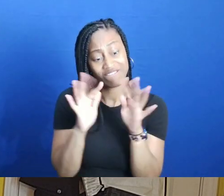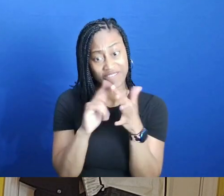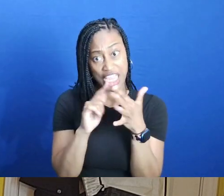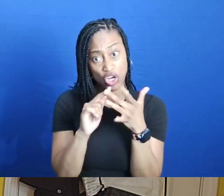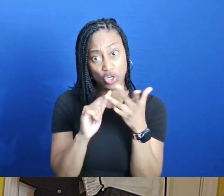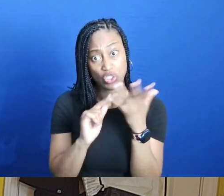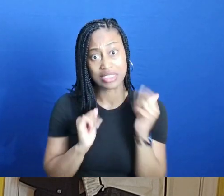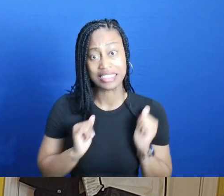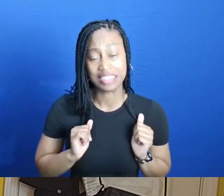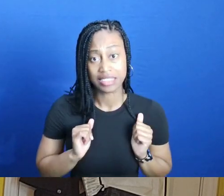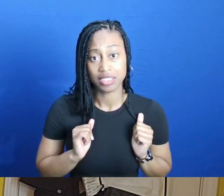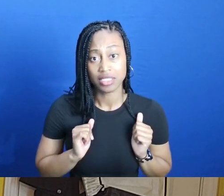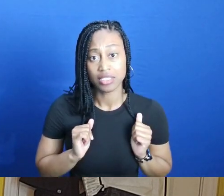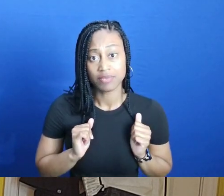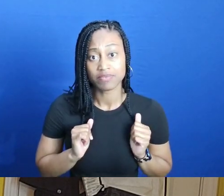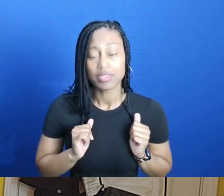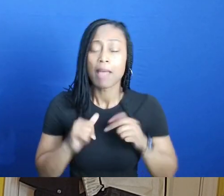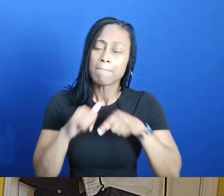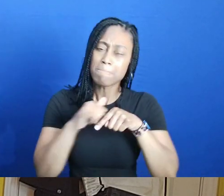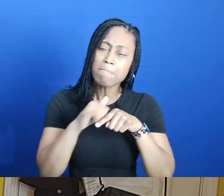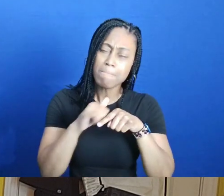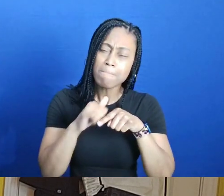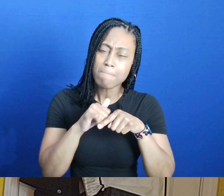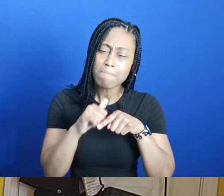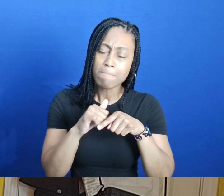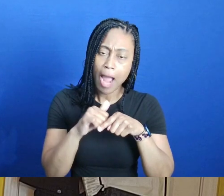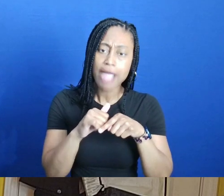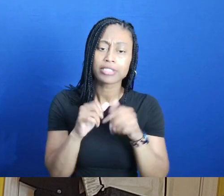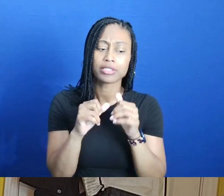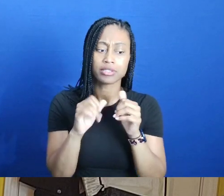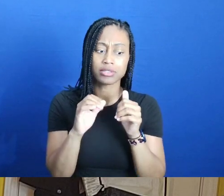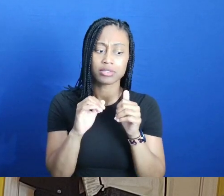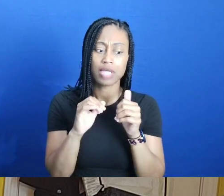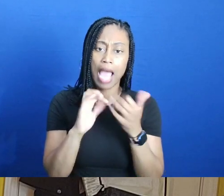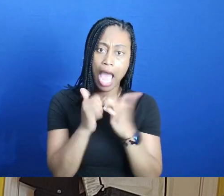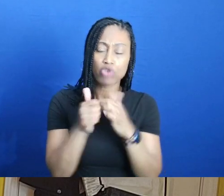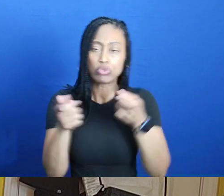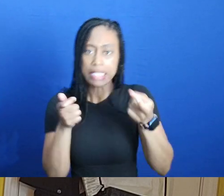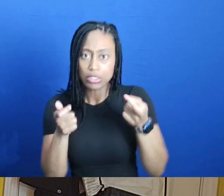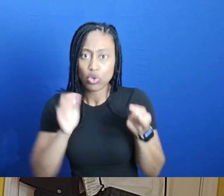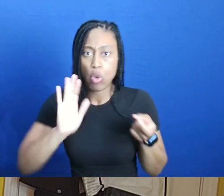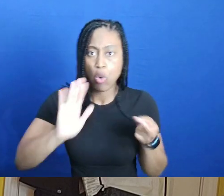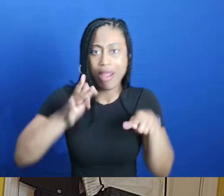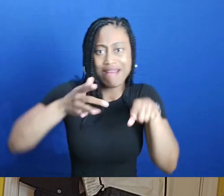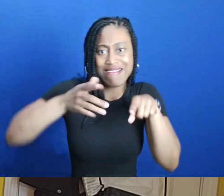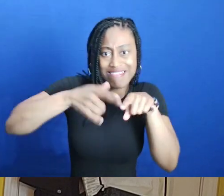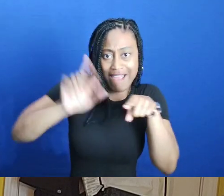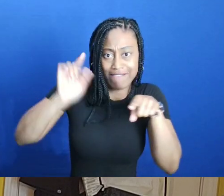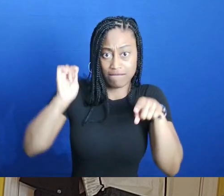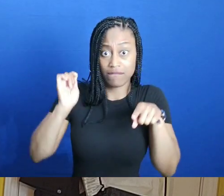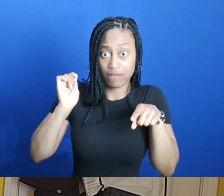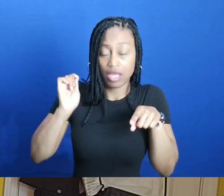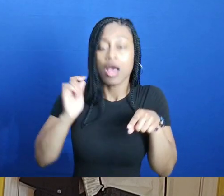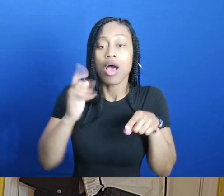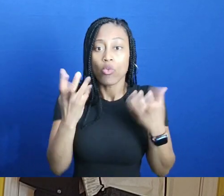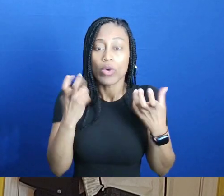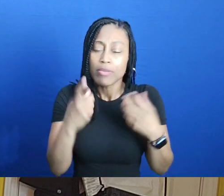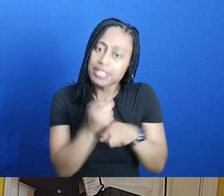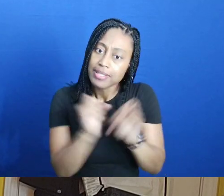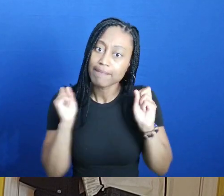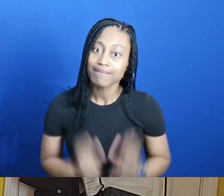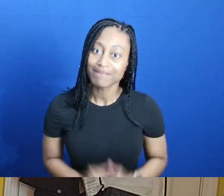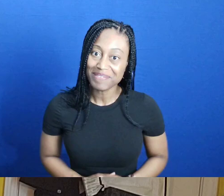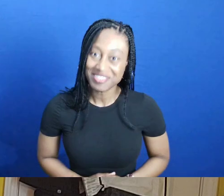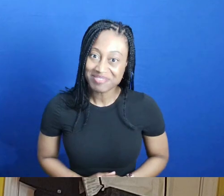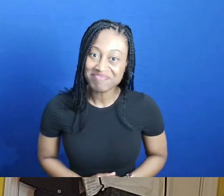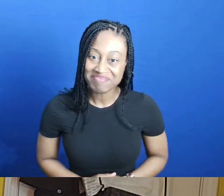fingers. So uh, it takes practice with working with your knife, and I